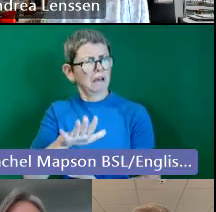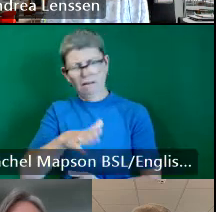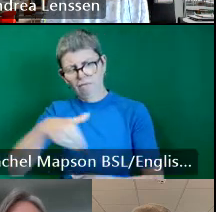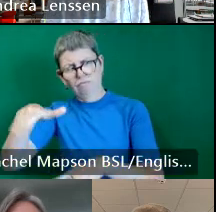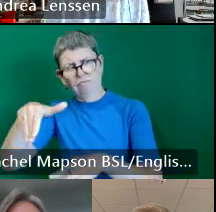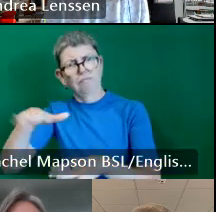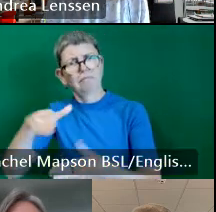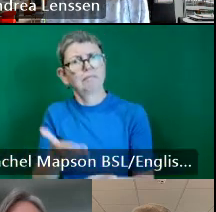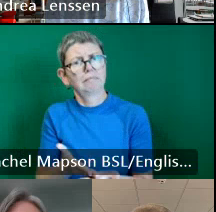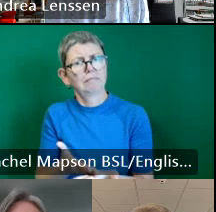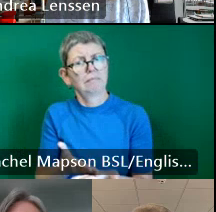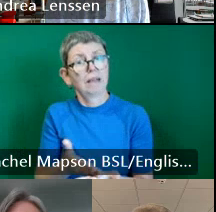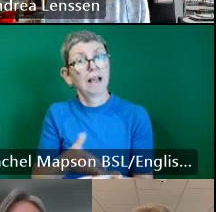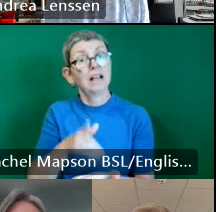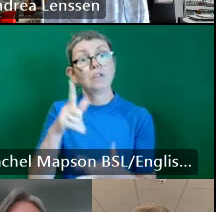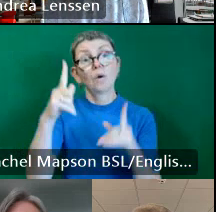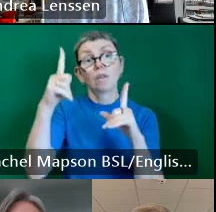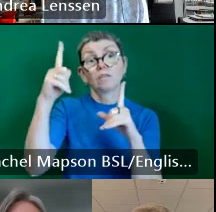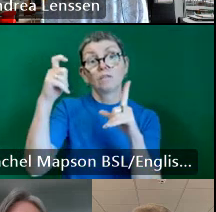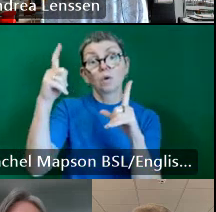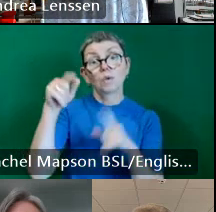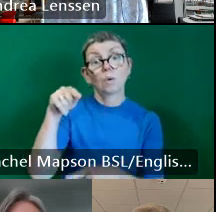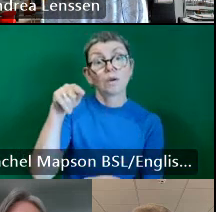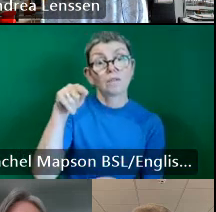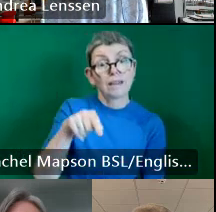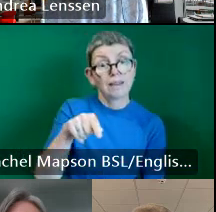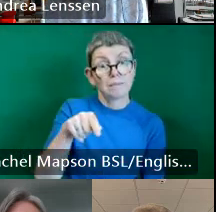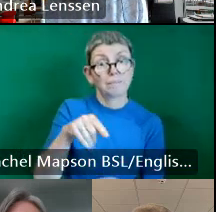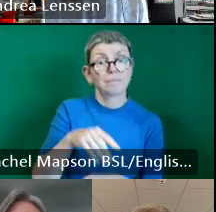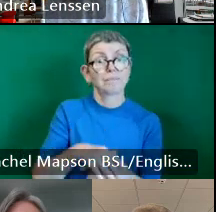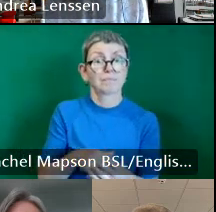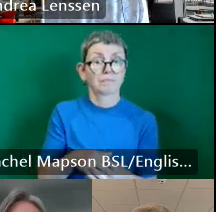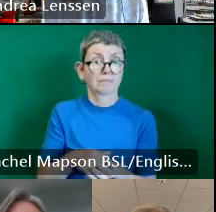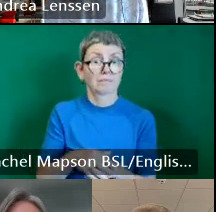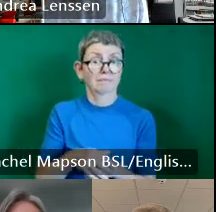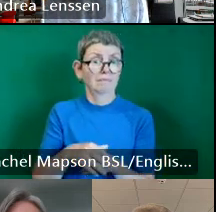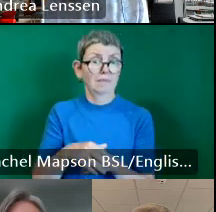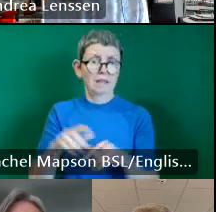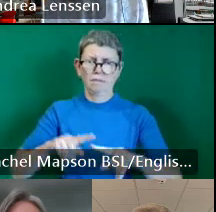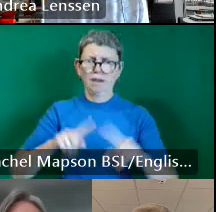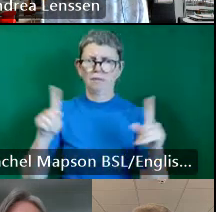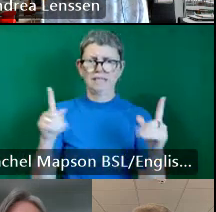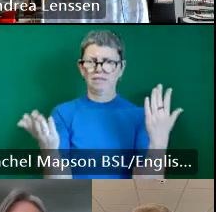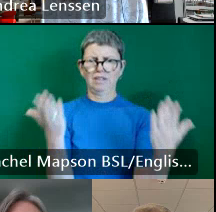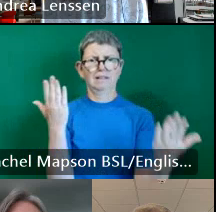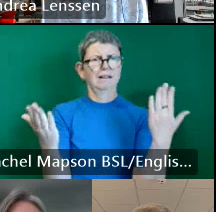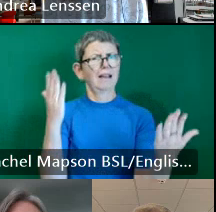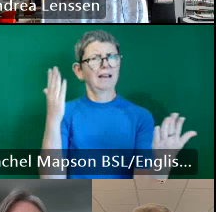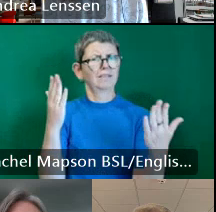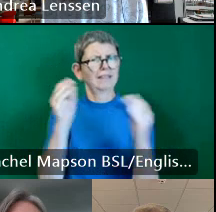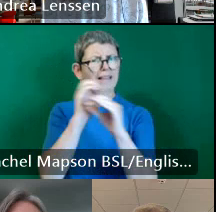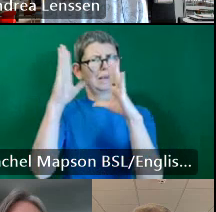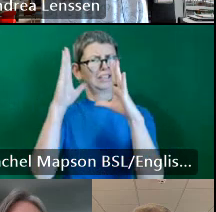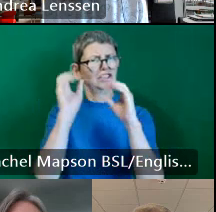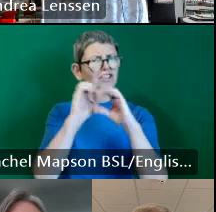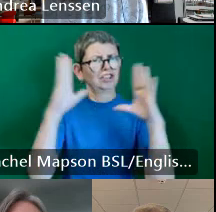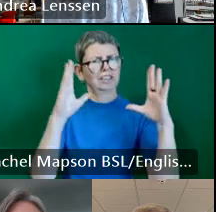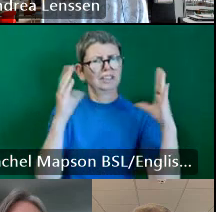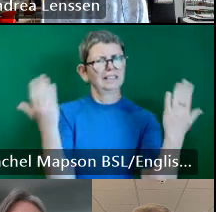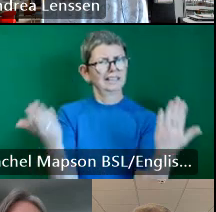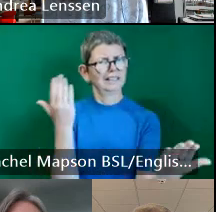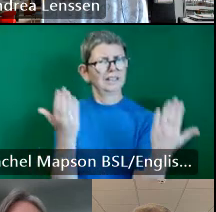used for George Zimmerman, or for Trayvon Martin, was vastly different than what they used for Christopher Watts. So I asked the question,